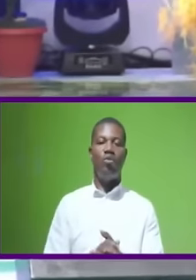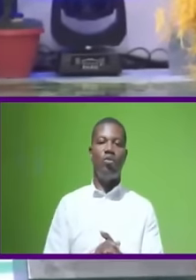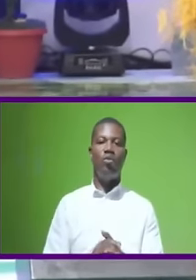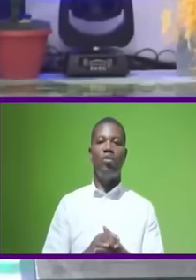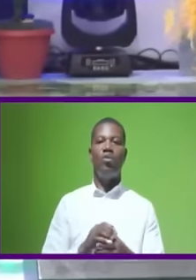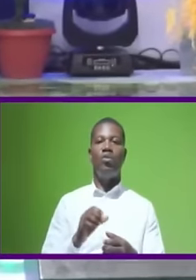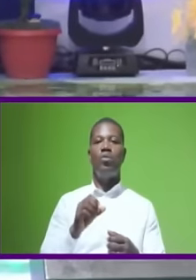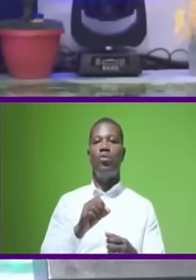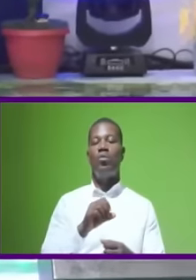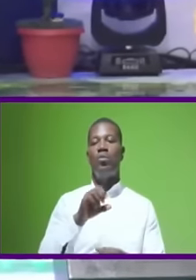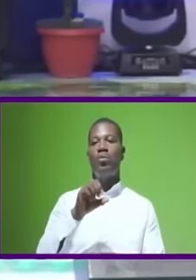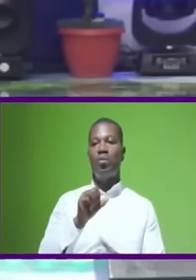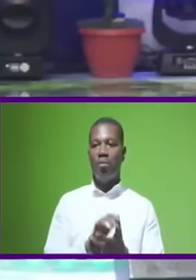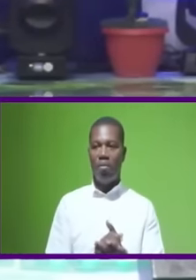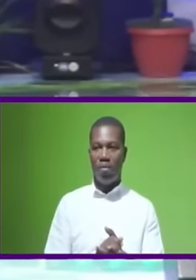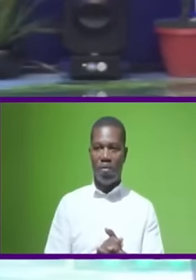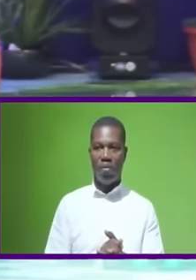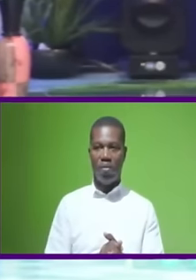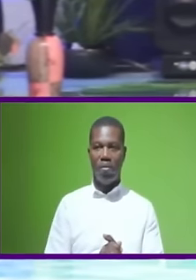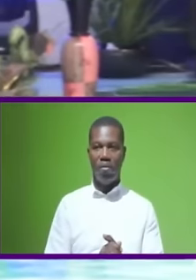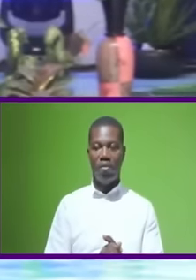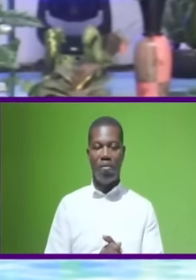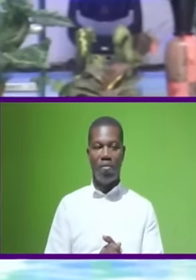This is a Solomon's porch.